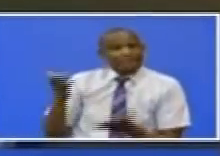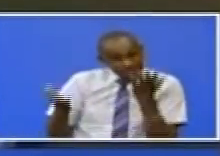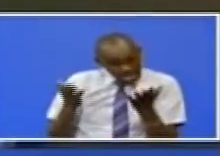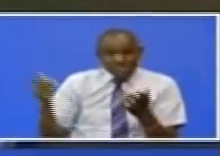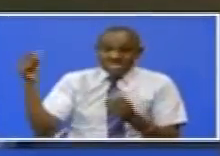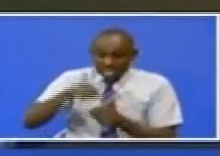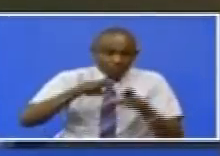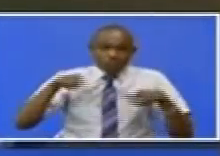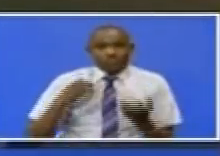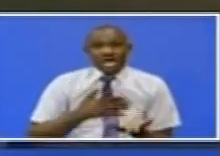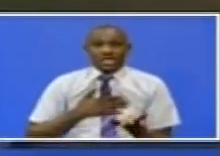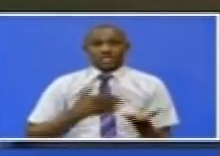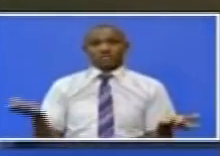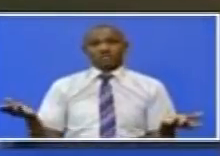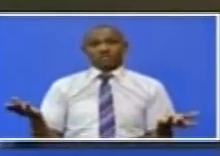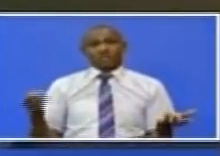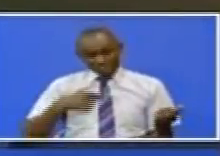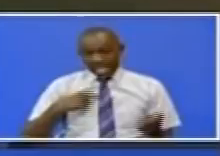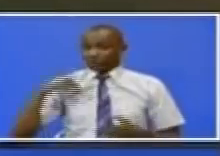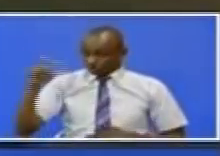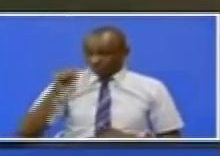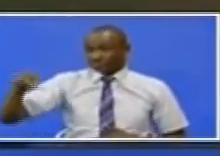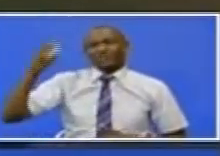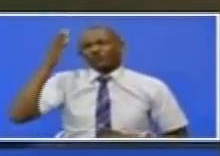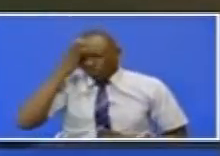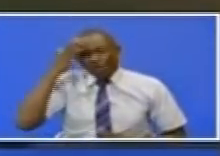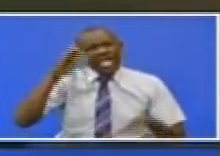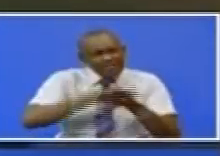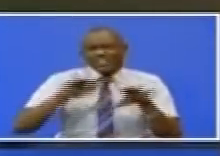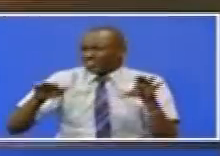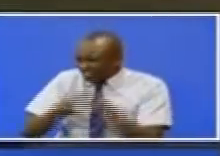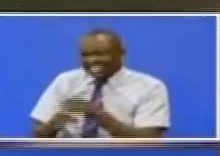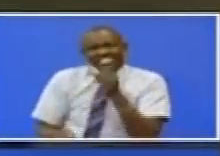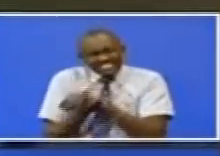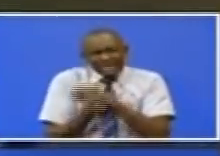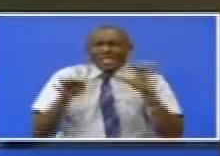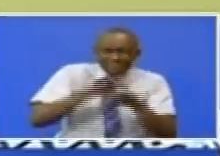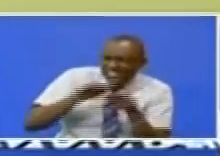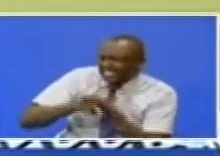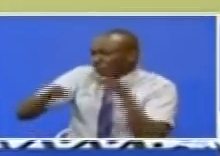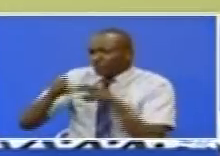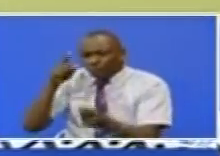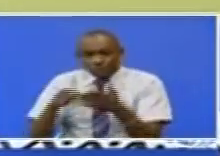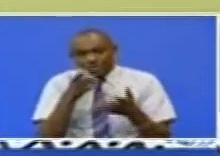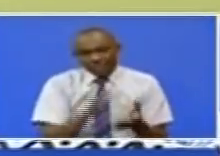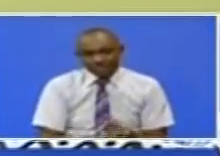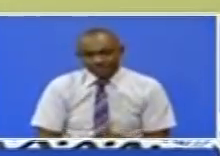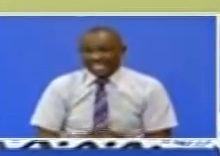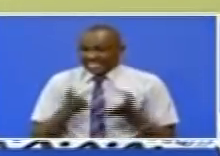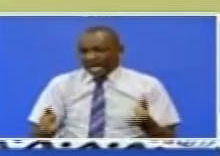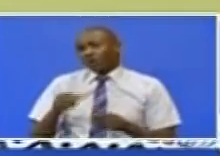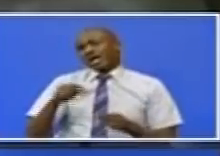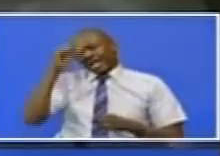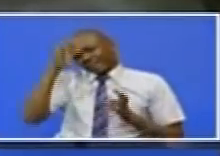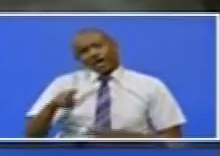advocates into my chambers, because I'm told he knows how he has described my chambers. What of the governor of Nairobi,